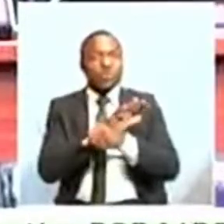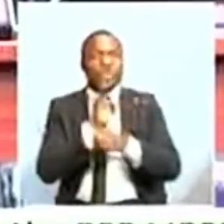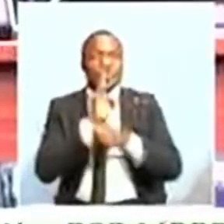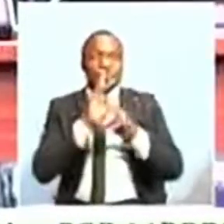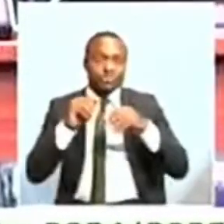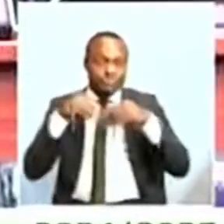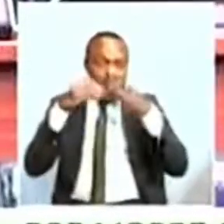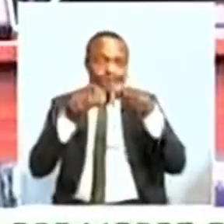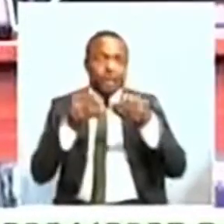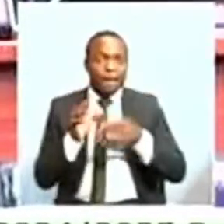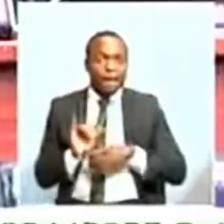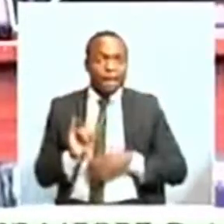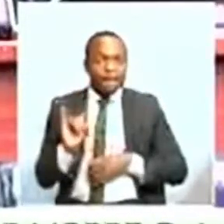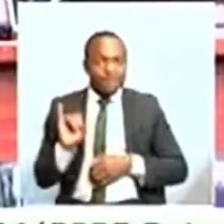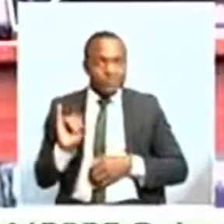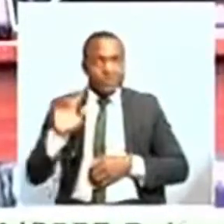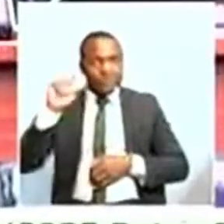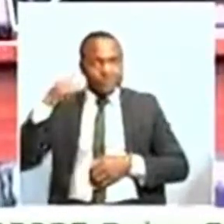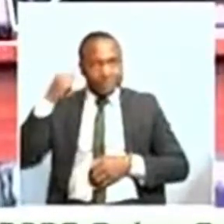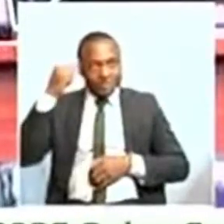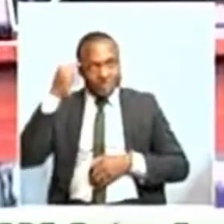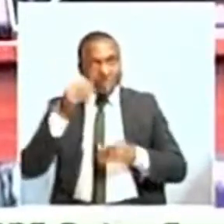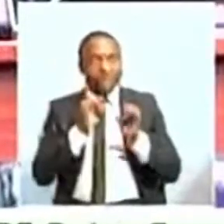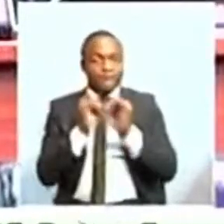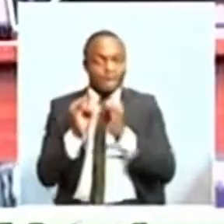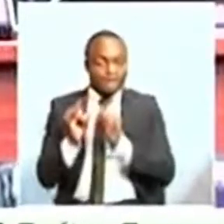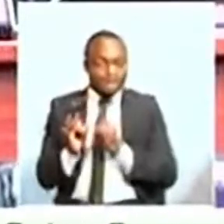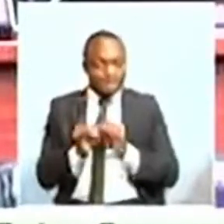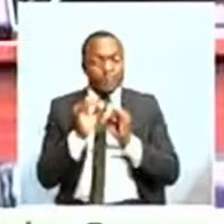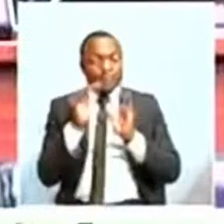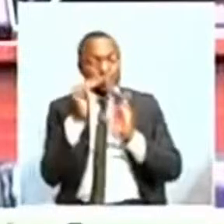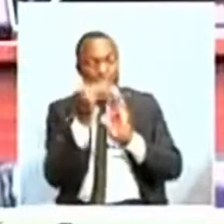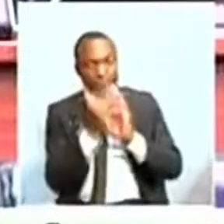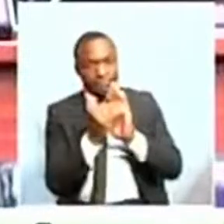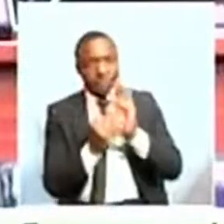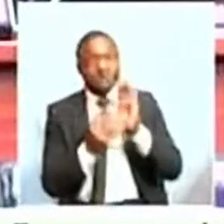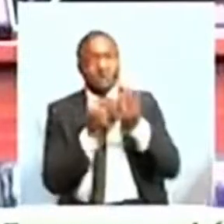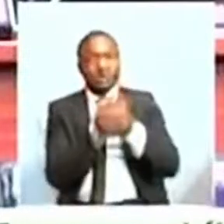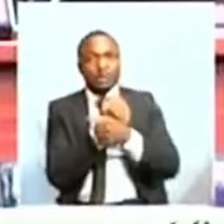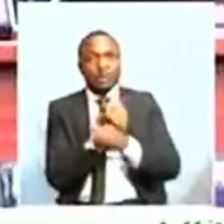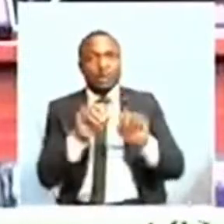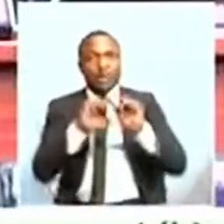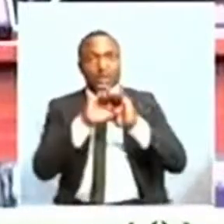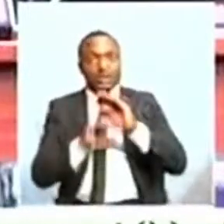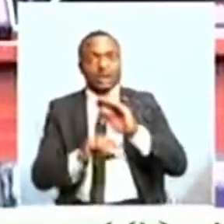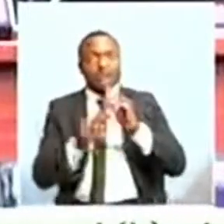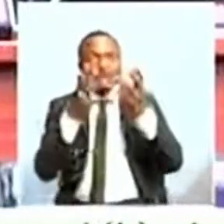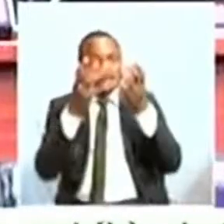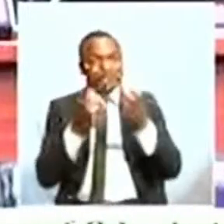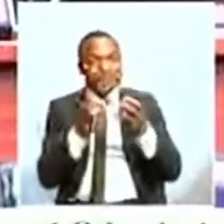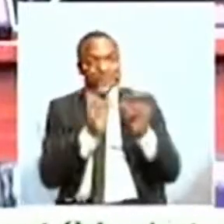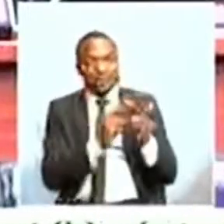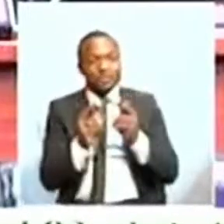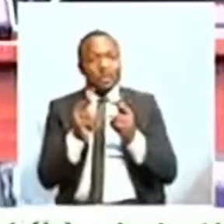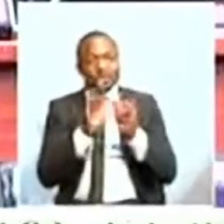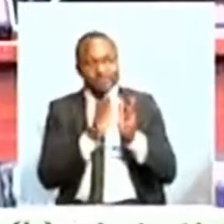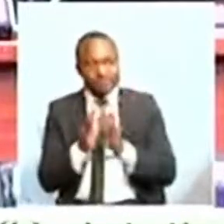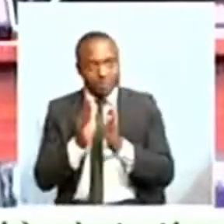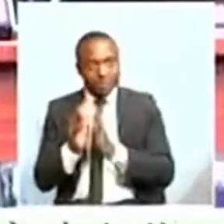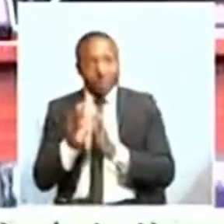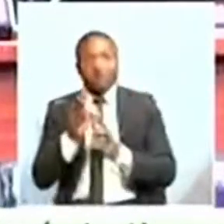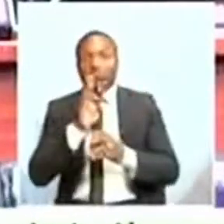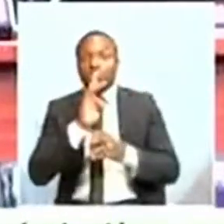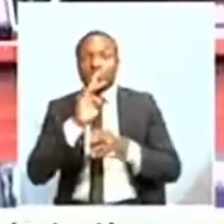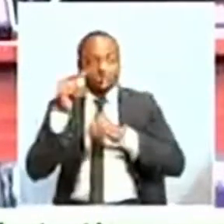in Soka District, government has implemented the following measures under the drought response plan. A, borehole drilling